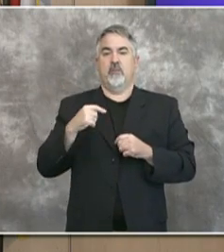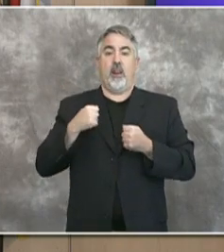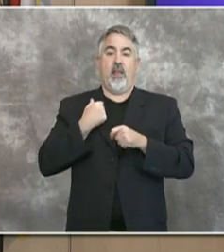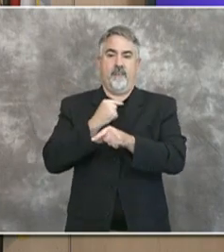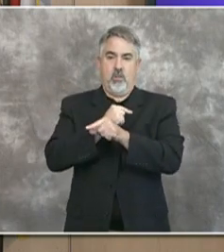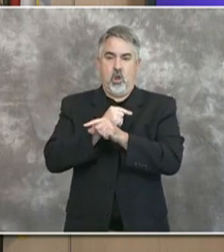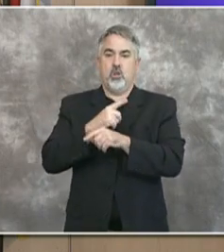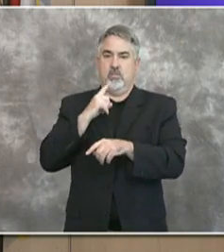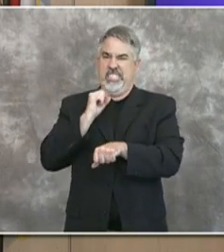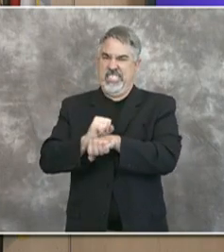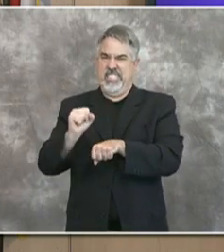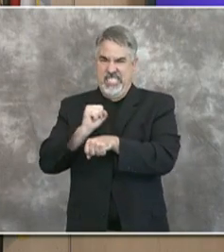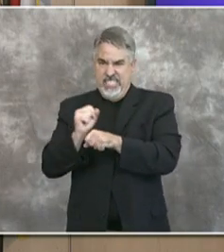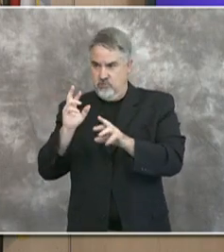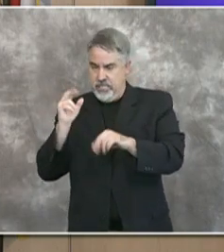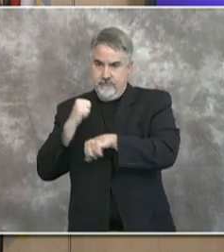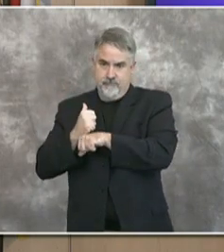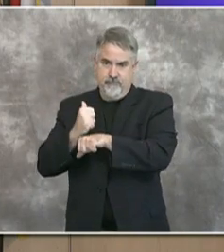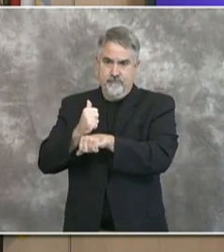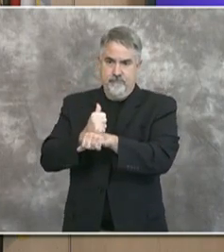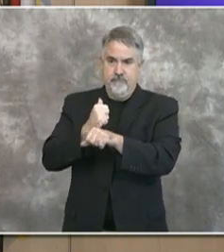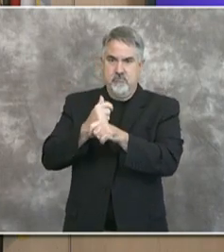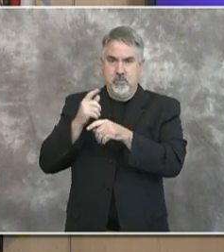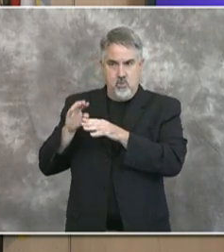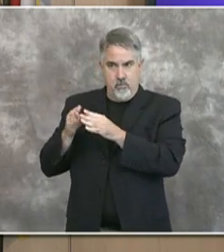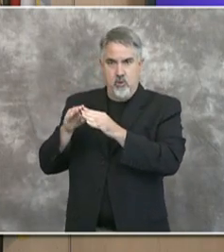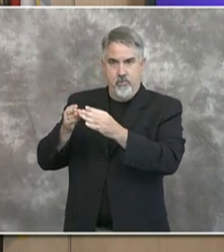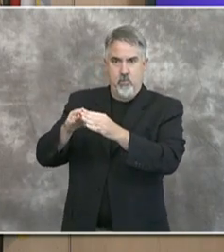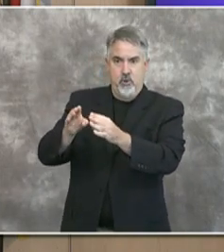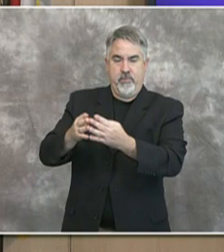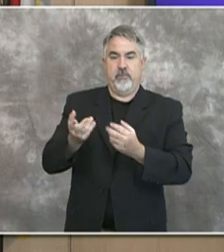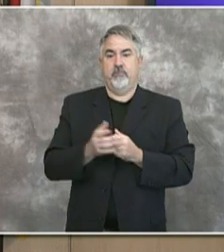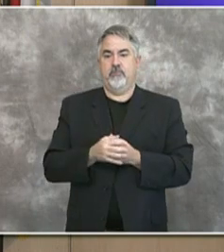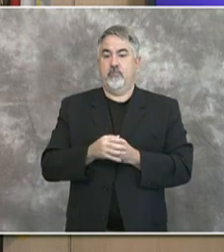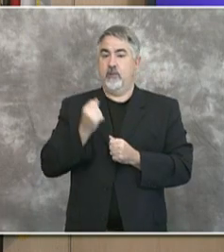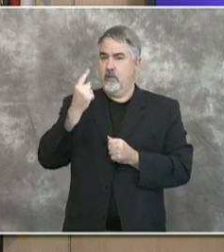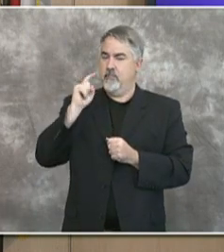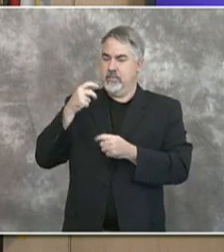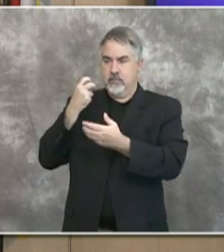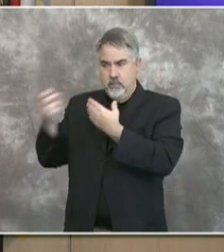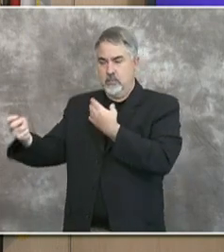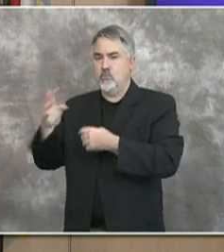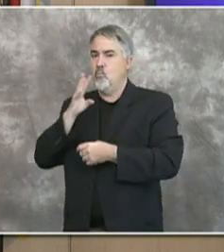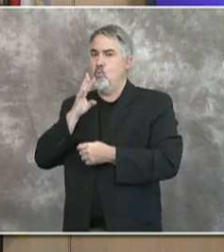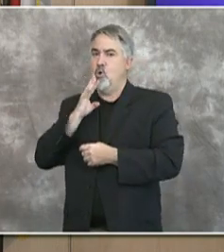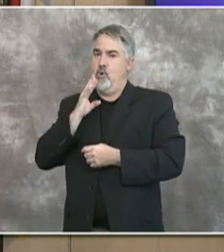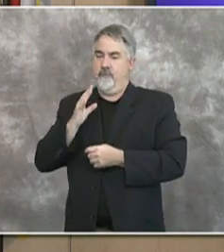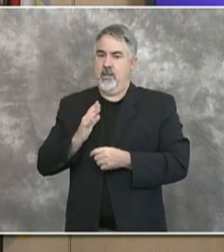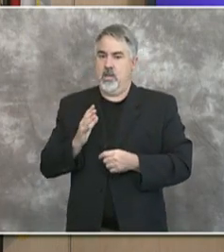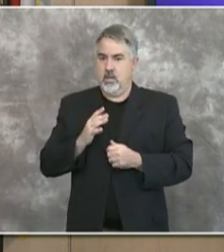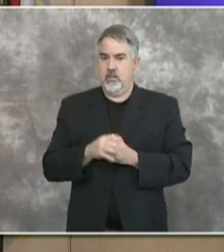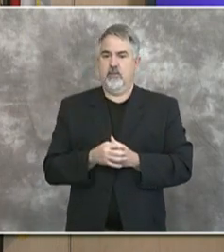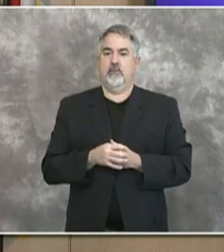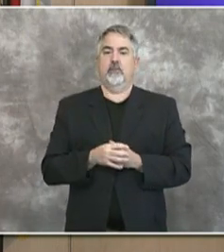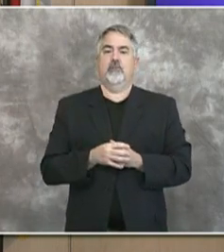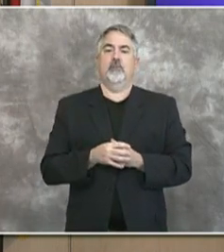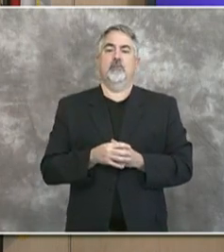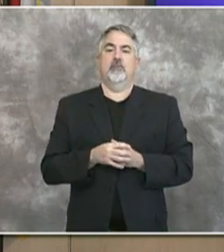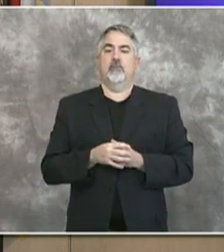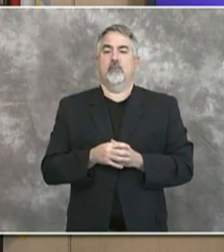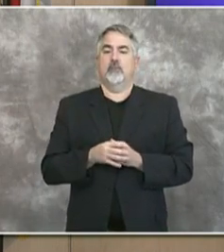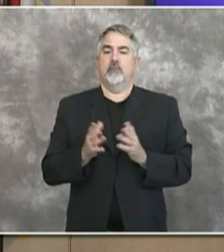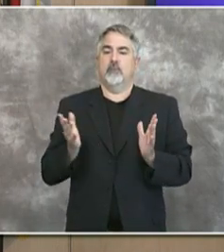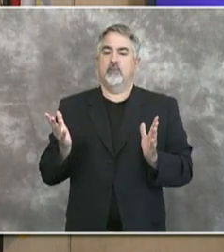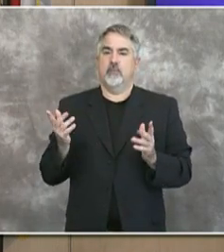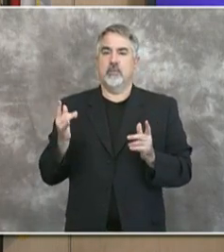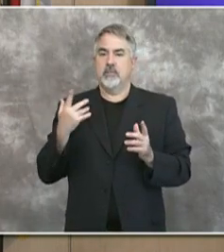could responsibly open up access to the water. As we look to ease protections, this is a great example of how we can do it.